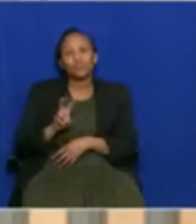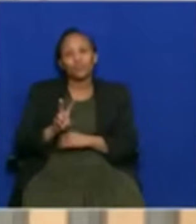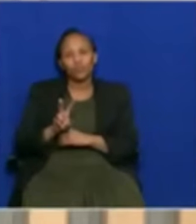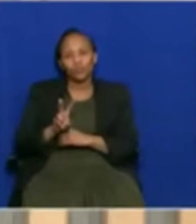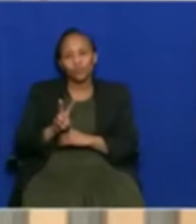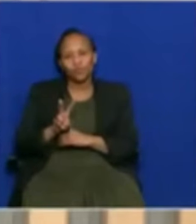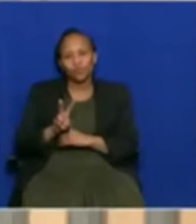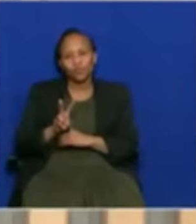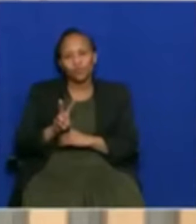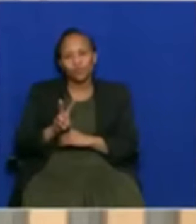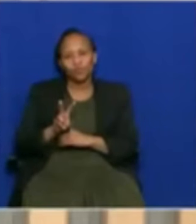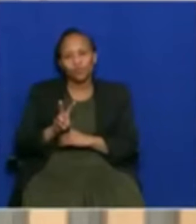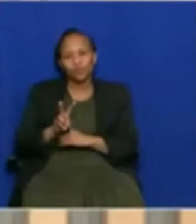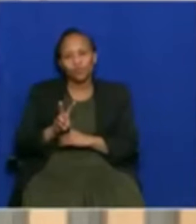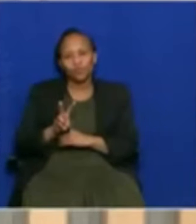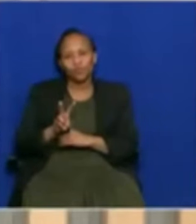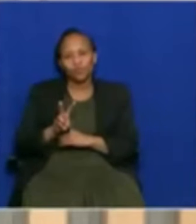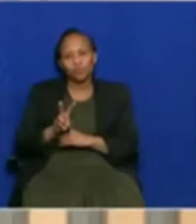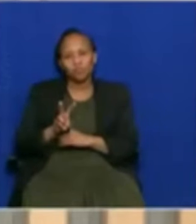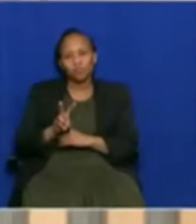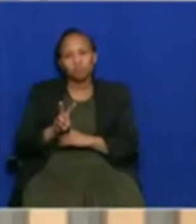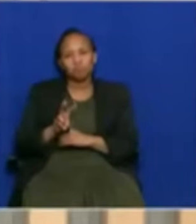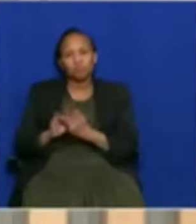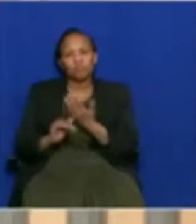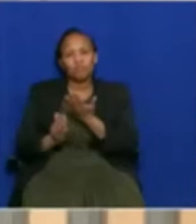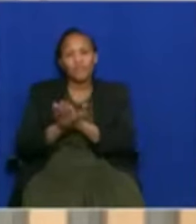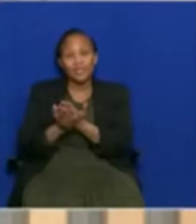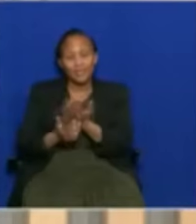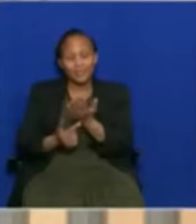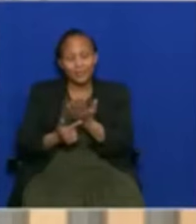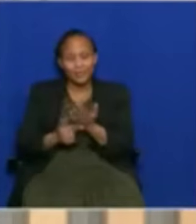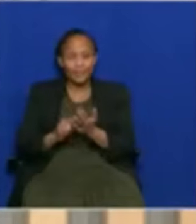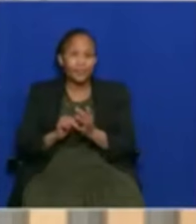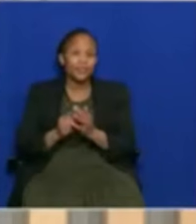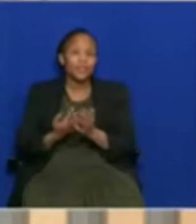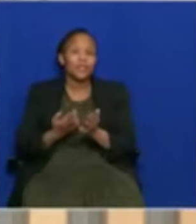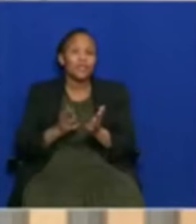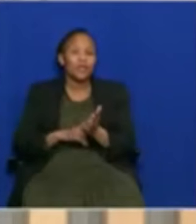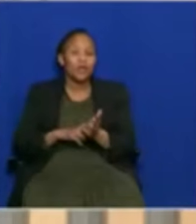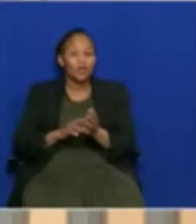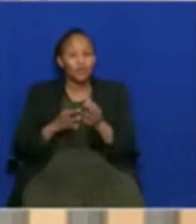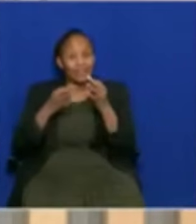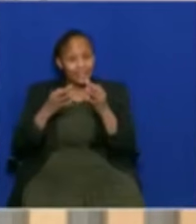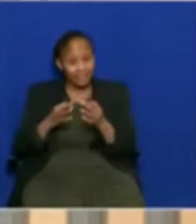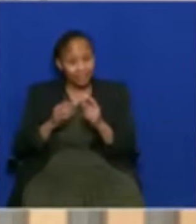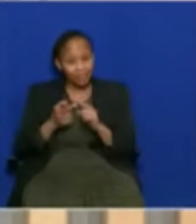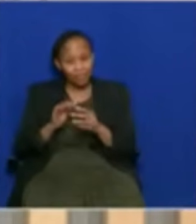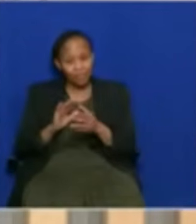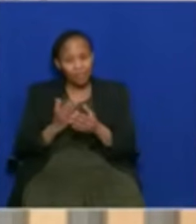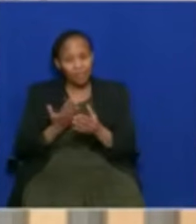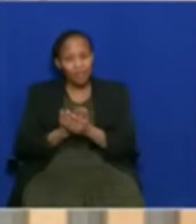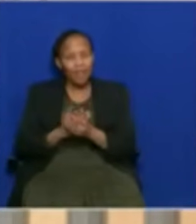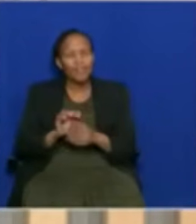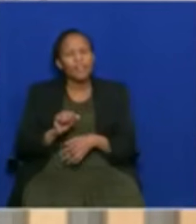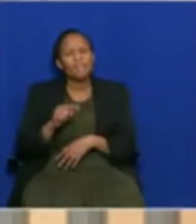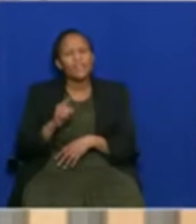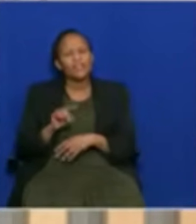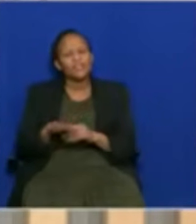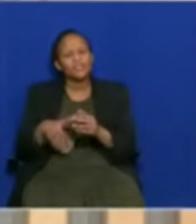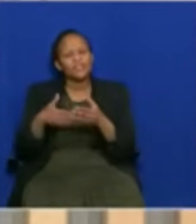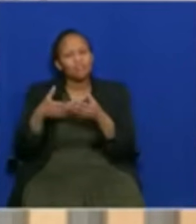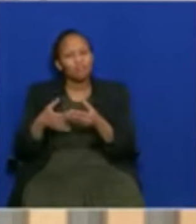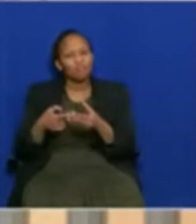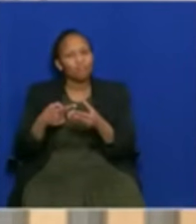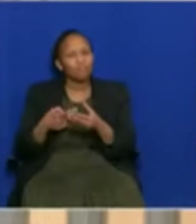And what I call record of decision, that entire file. The first document there under tab A in that